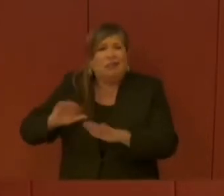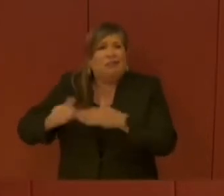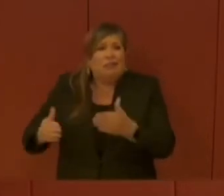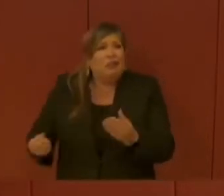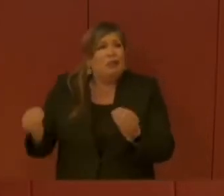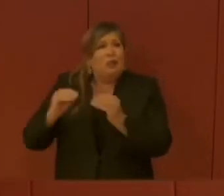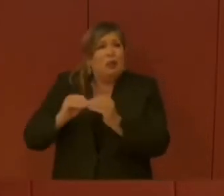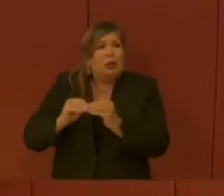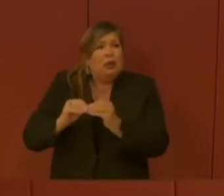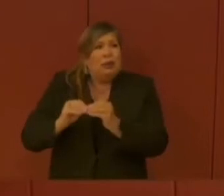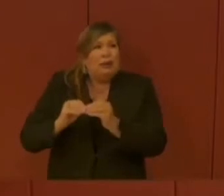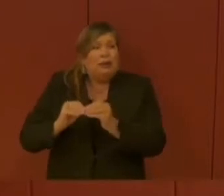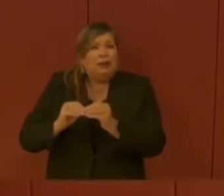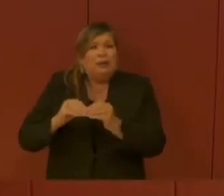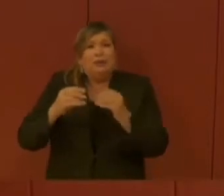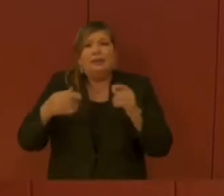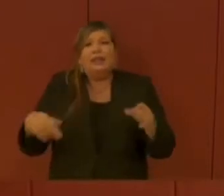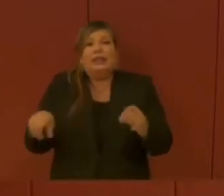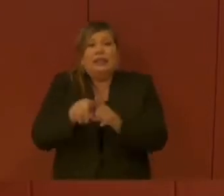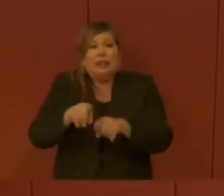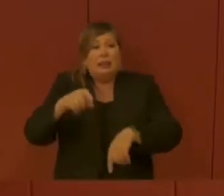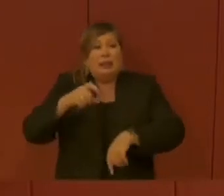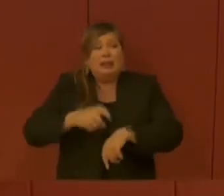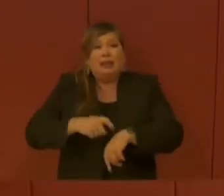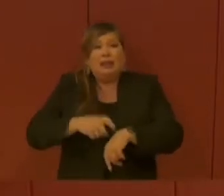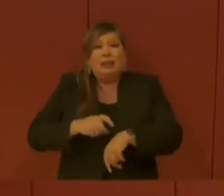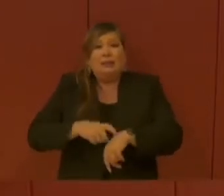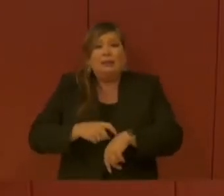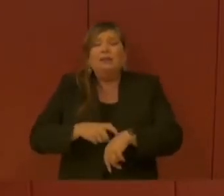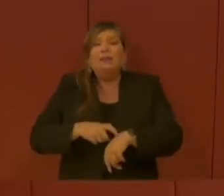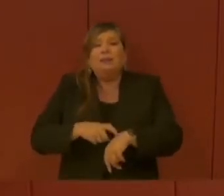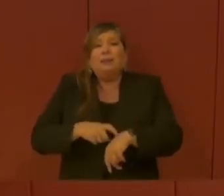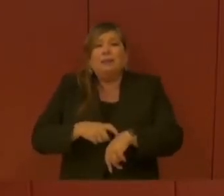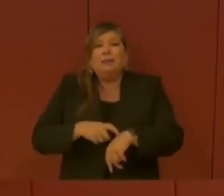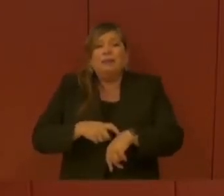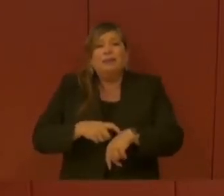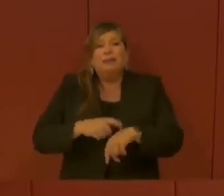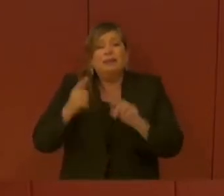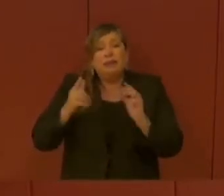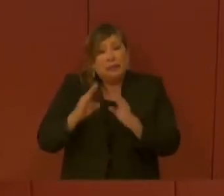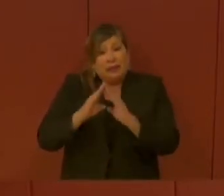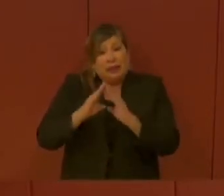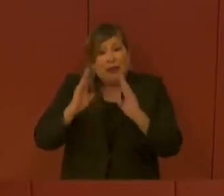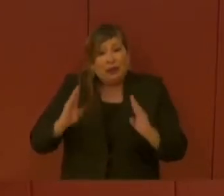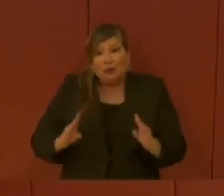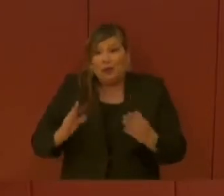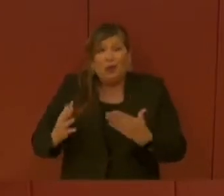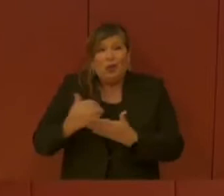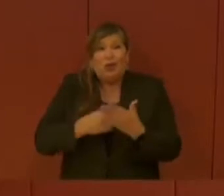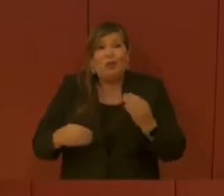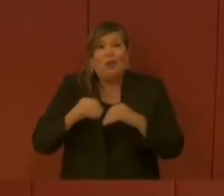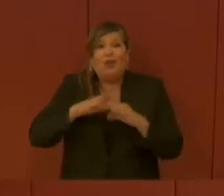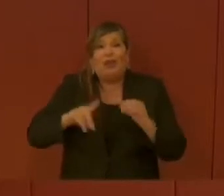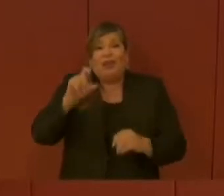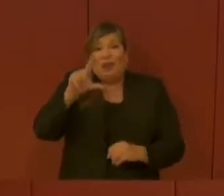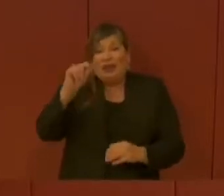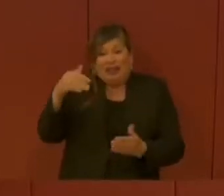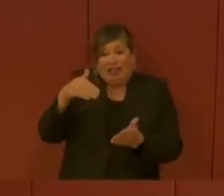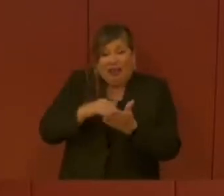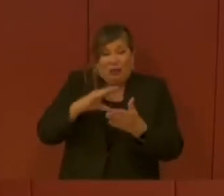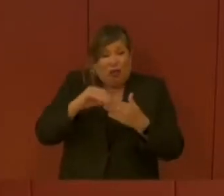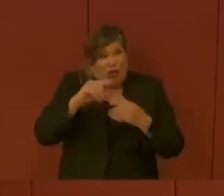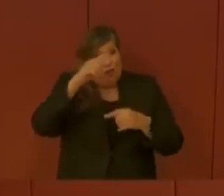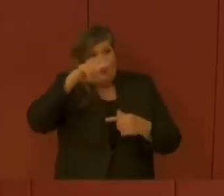pandemic. At the same time, insult to injury, households earning over $120,000 have twice